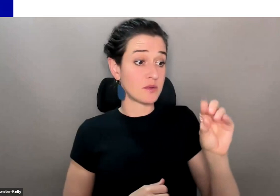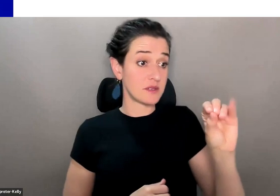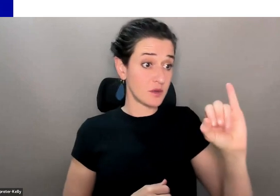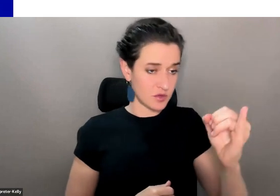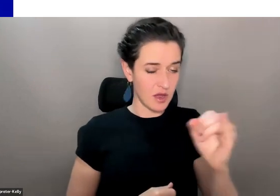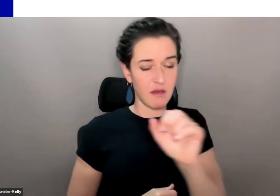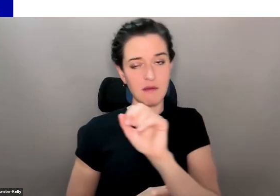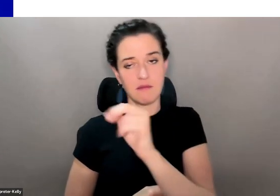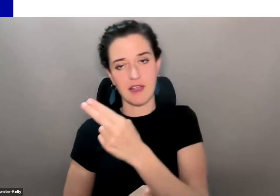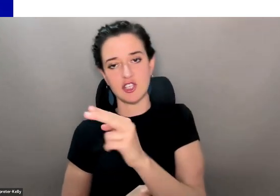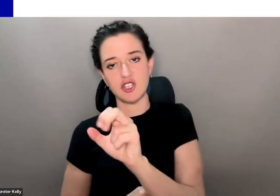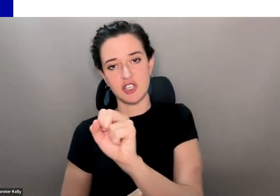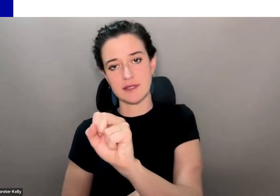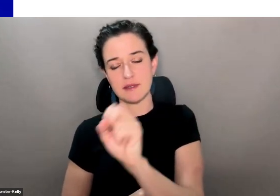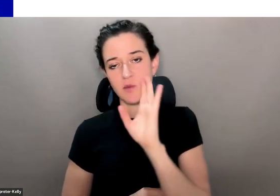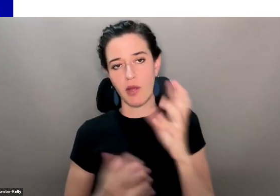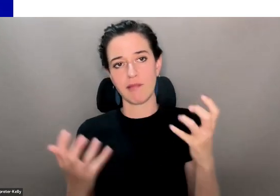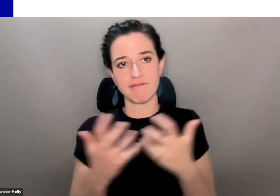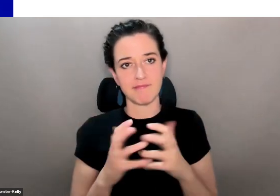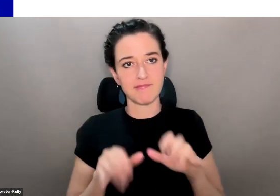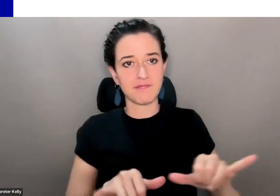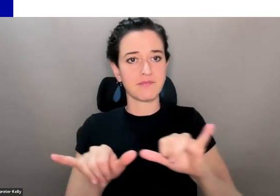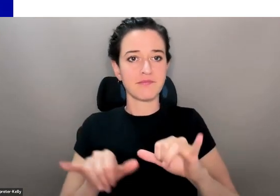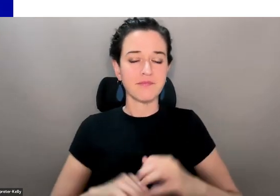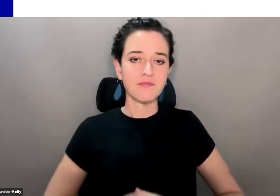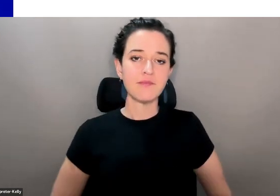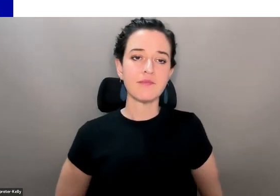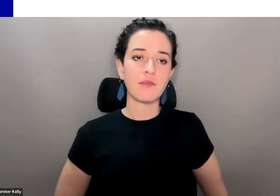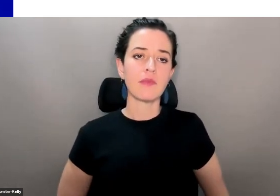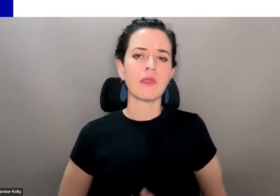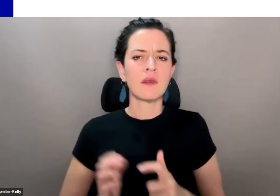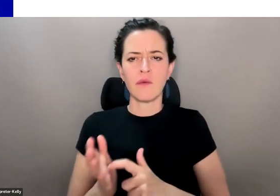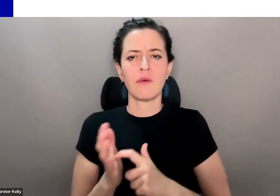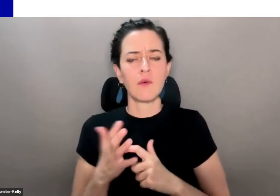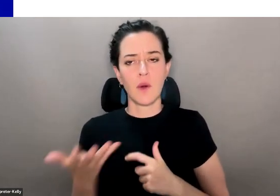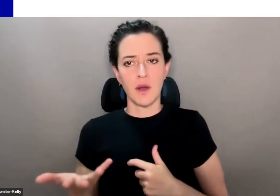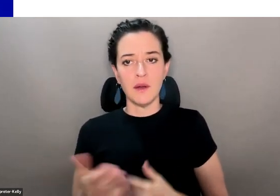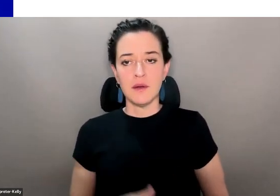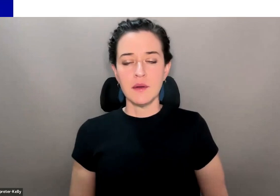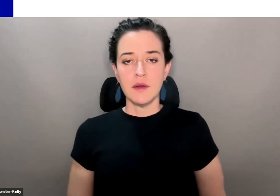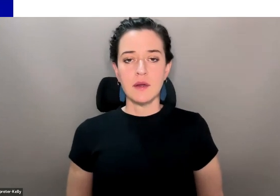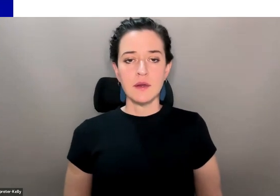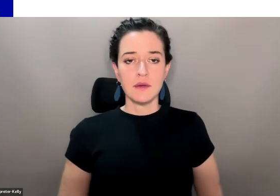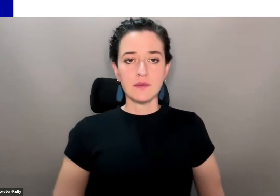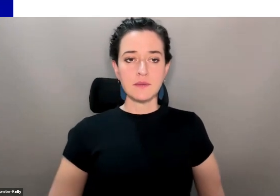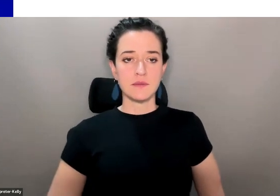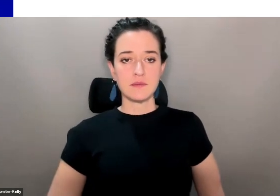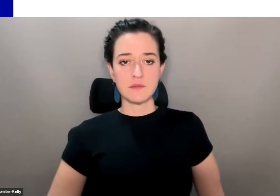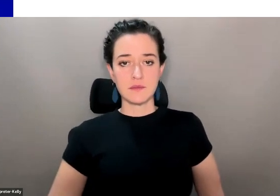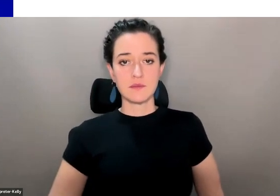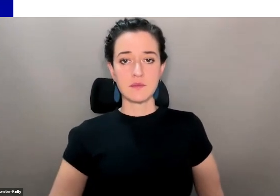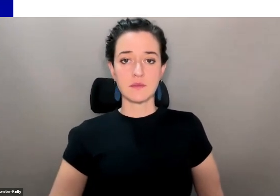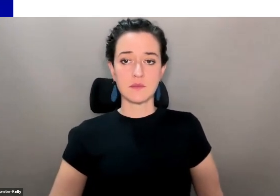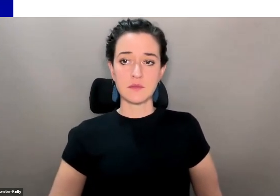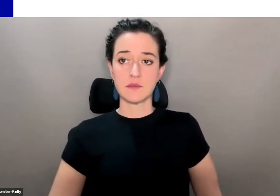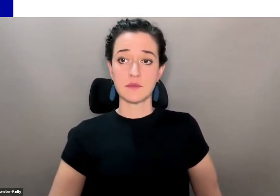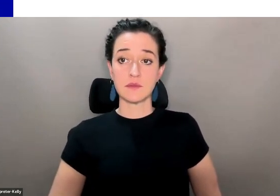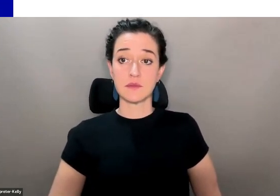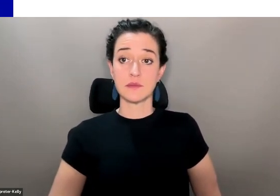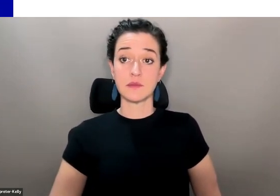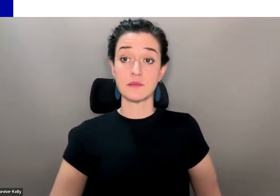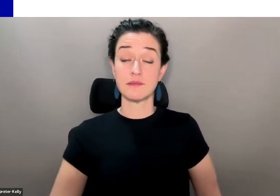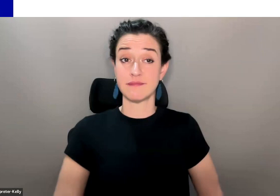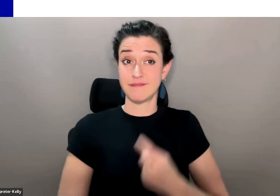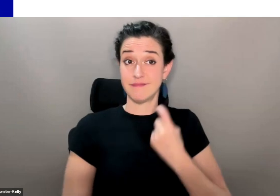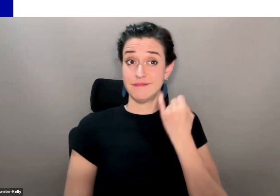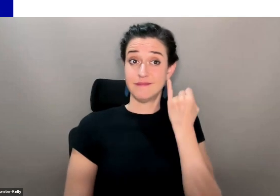on this issue. What do we actually require? So the new provision requires newly acquired, that can mean